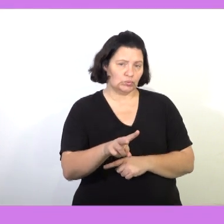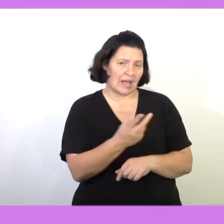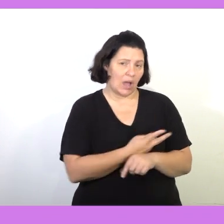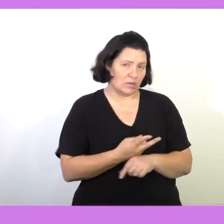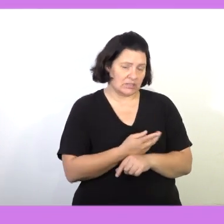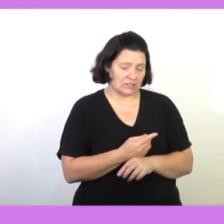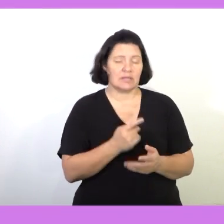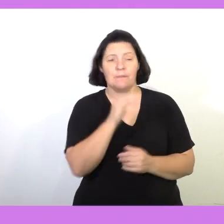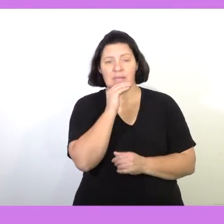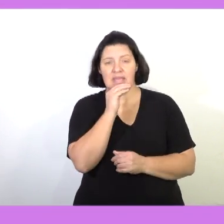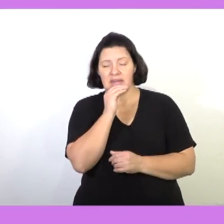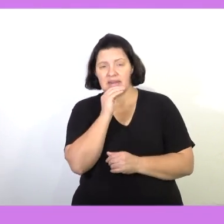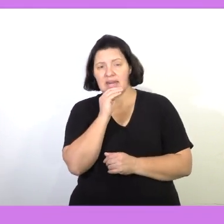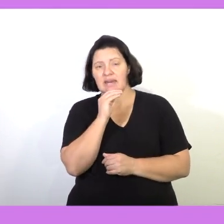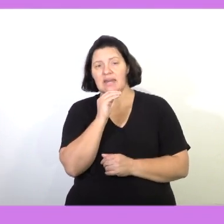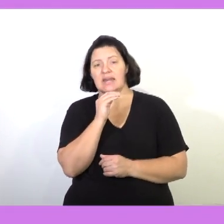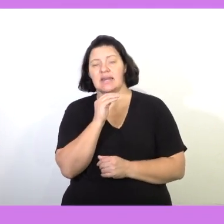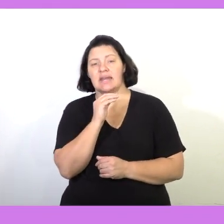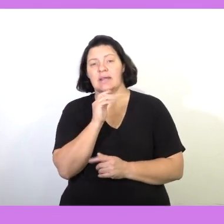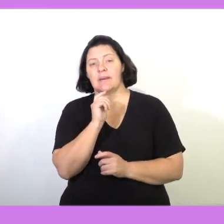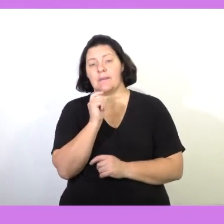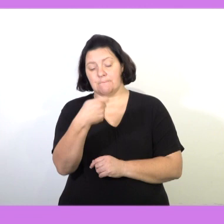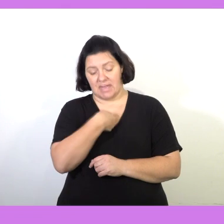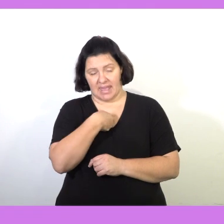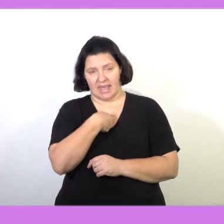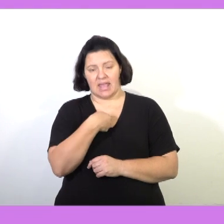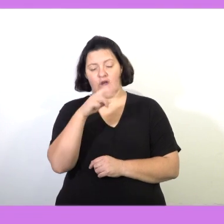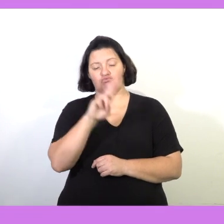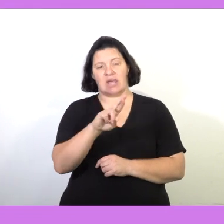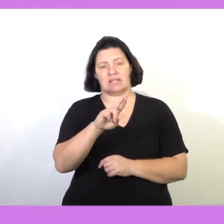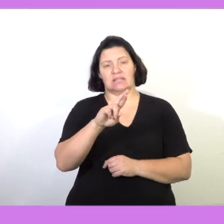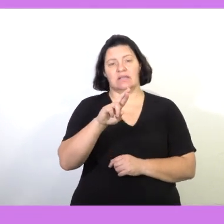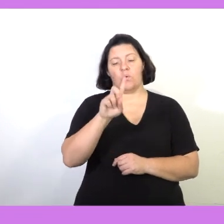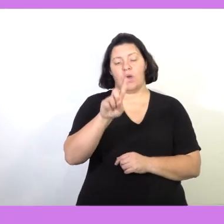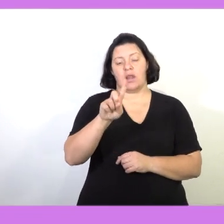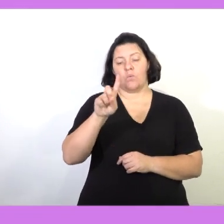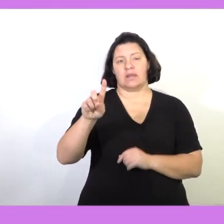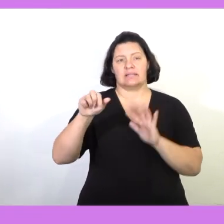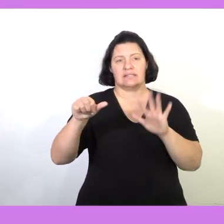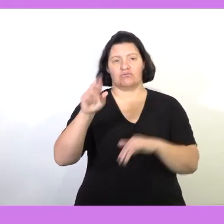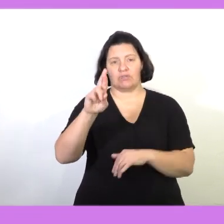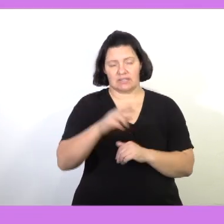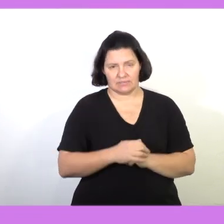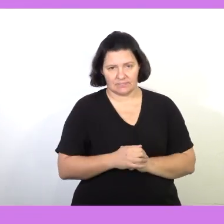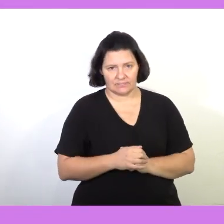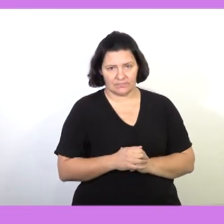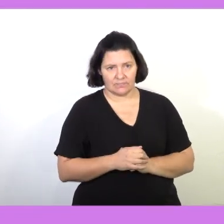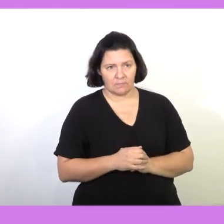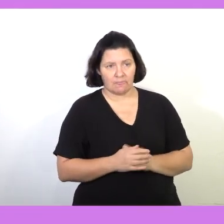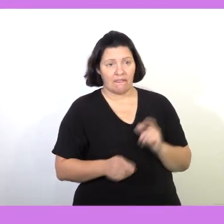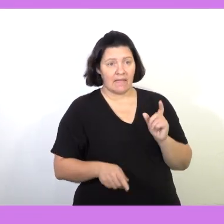2 hours. And Naledi will be paid 116